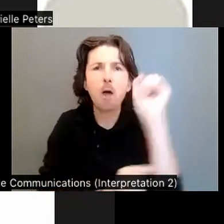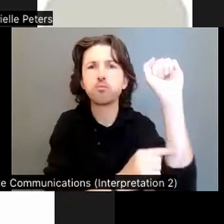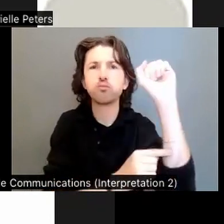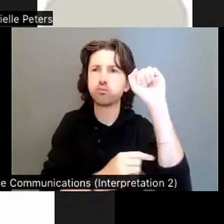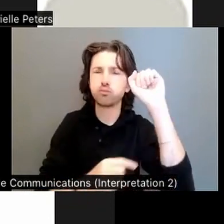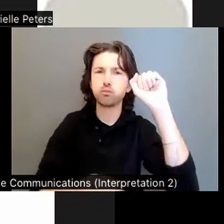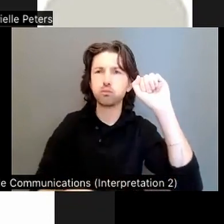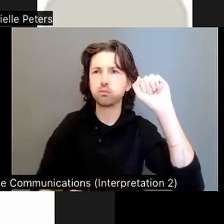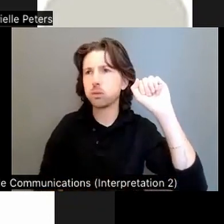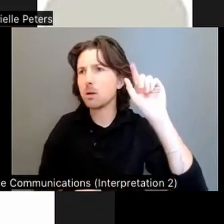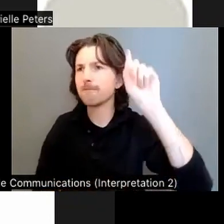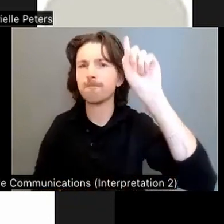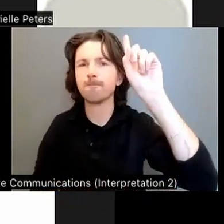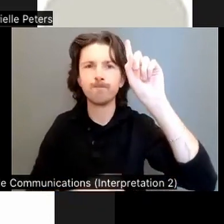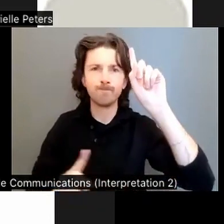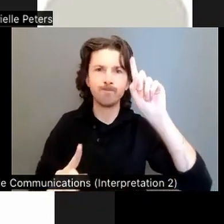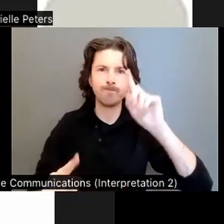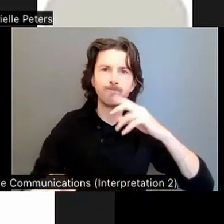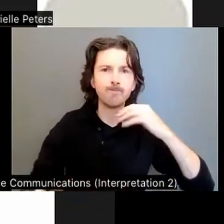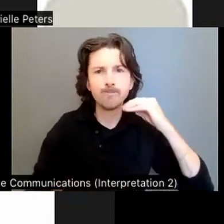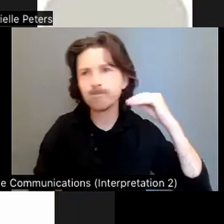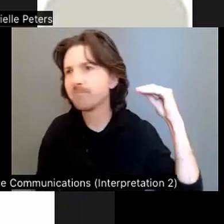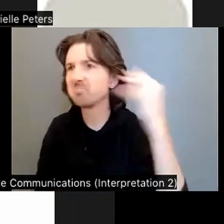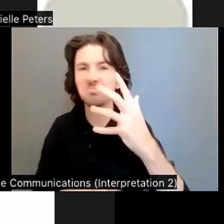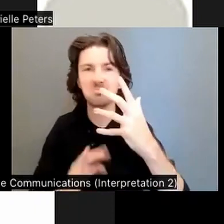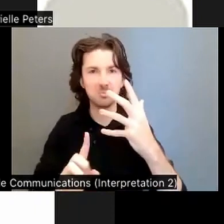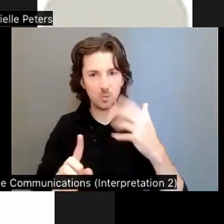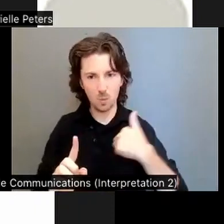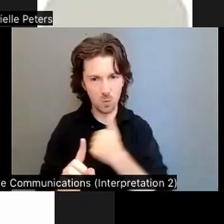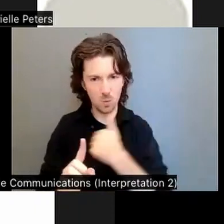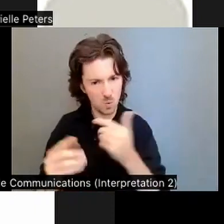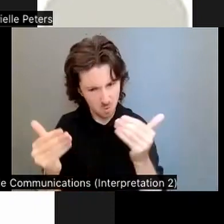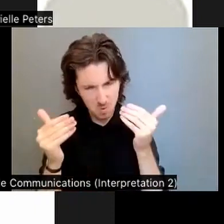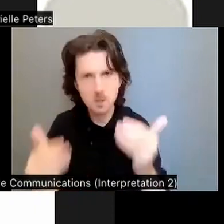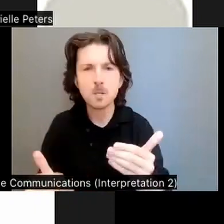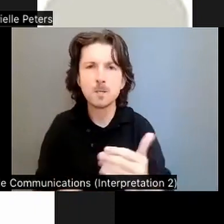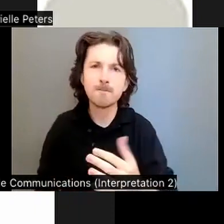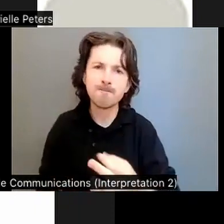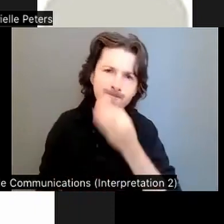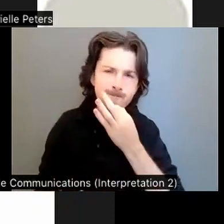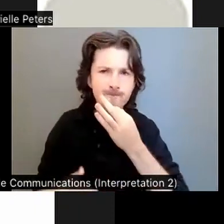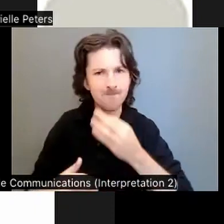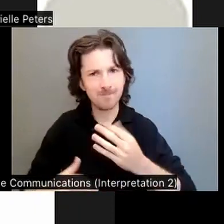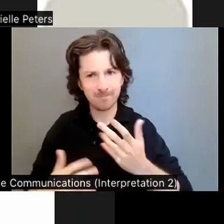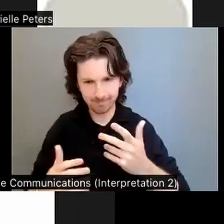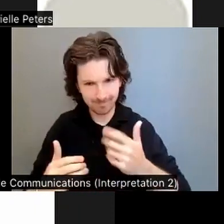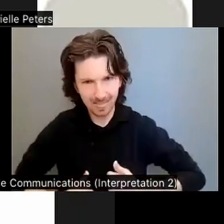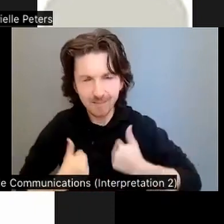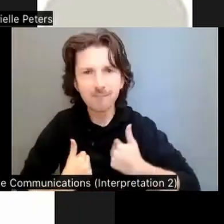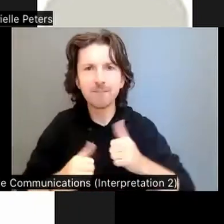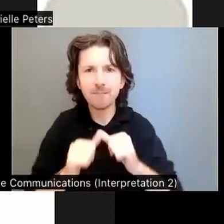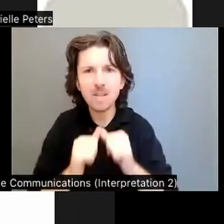daring to exist in a world denying us existence, in daring